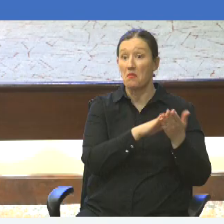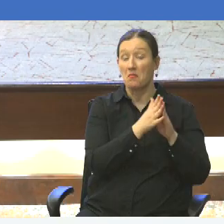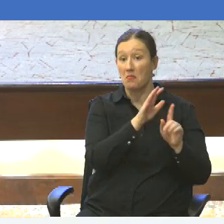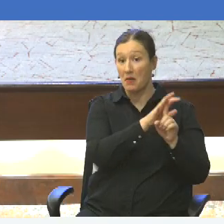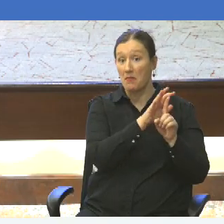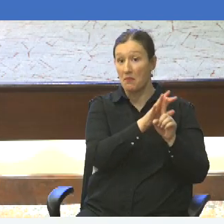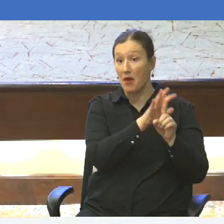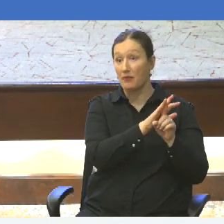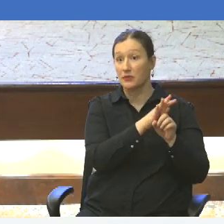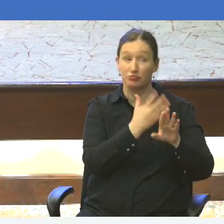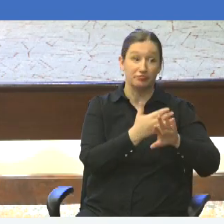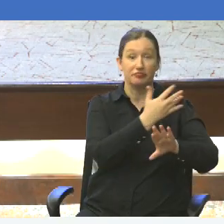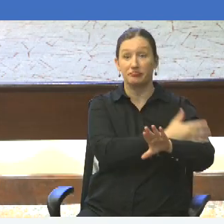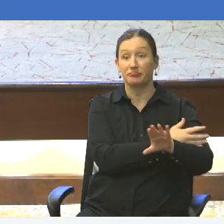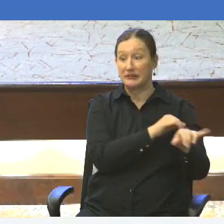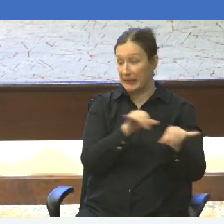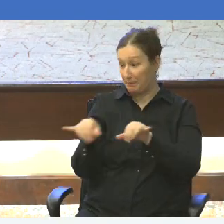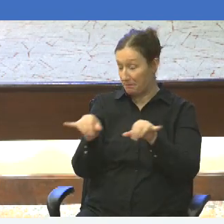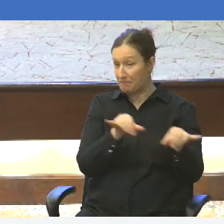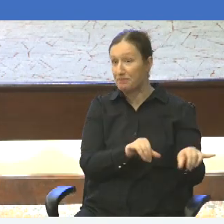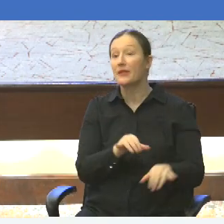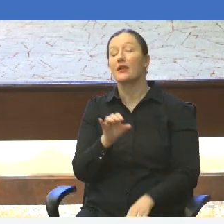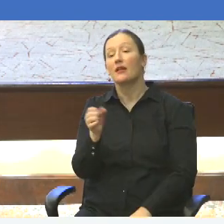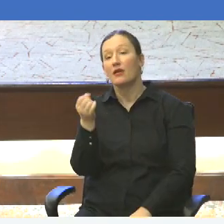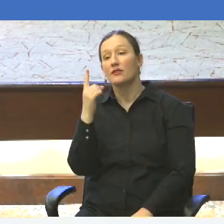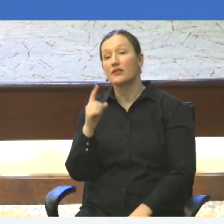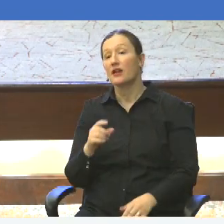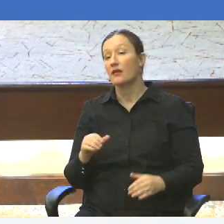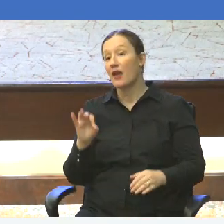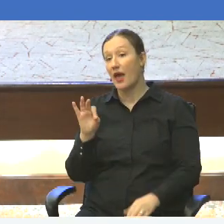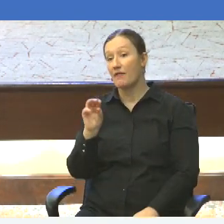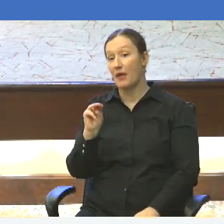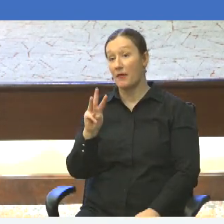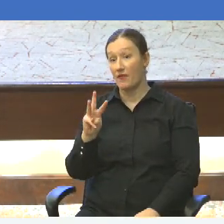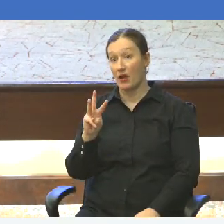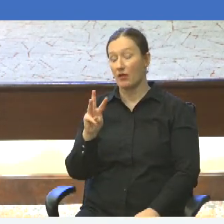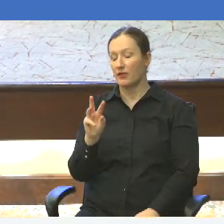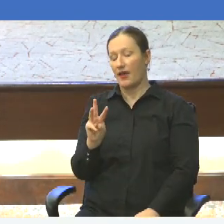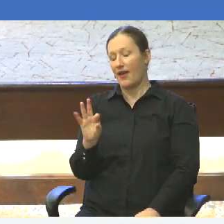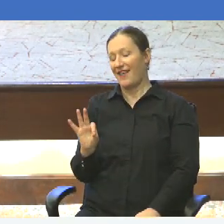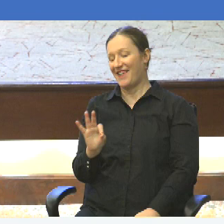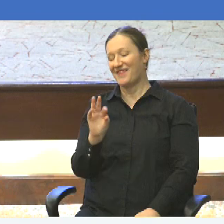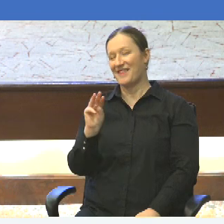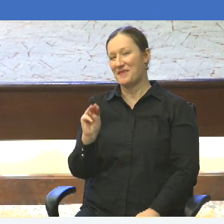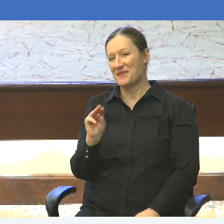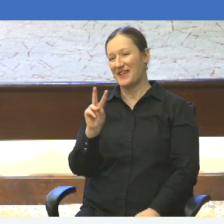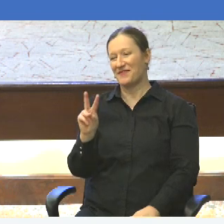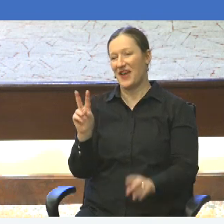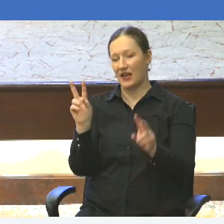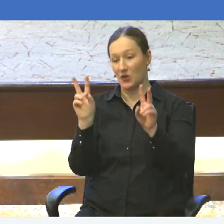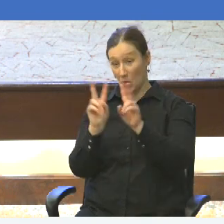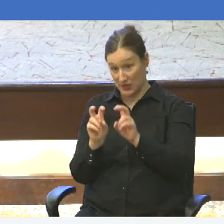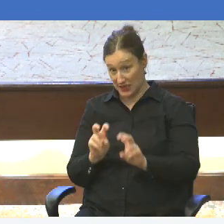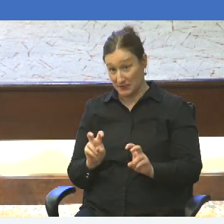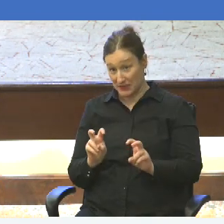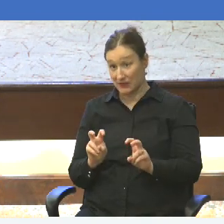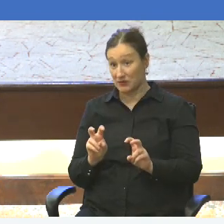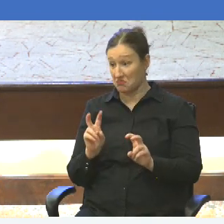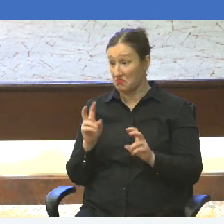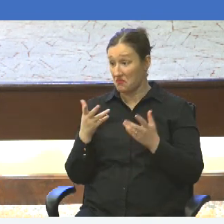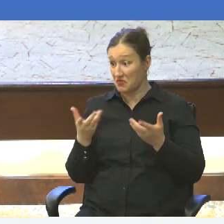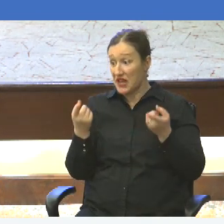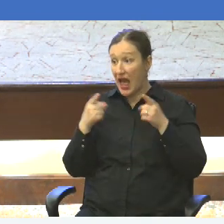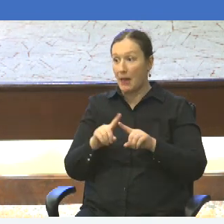over the years, those fair market value assessments were done, but then they don't appear to have ever been applied to the